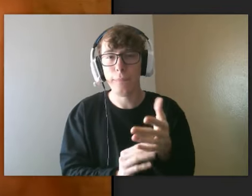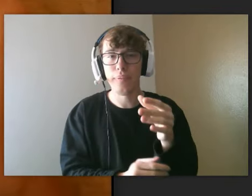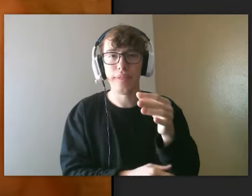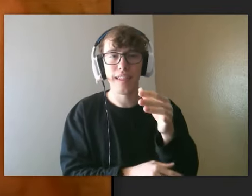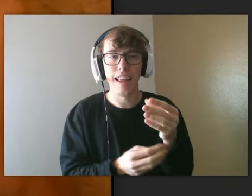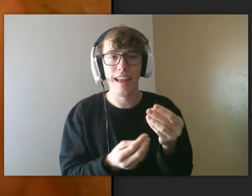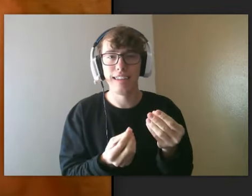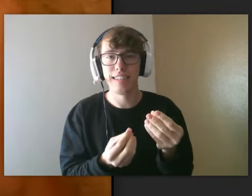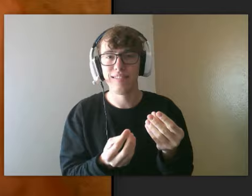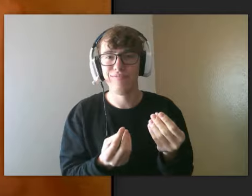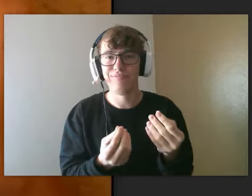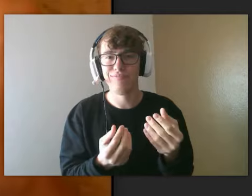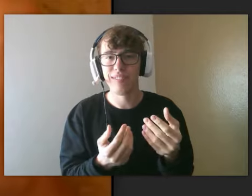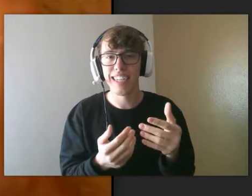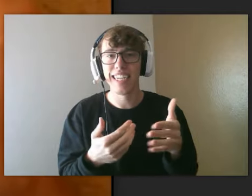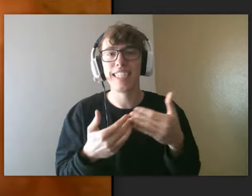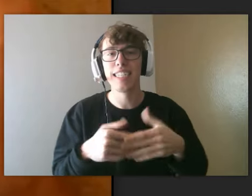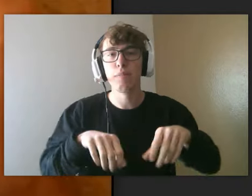had that colored pencil that